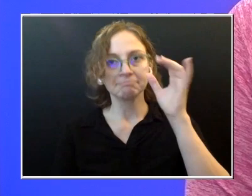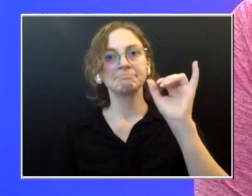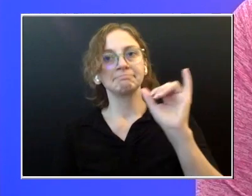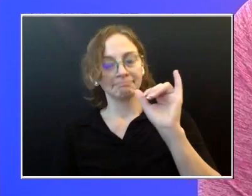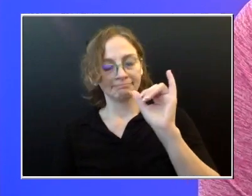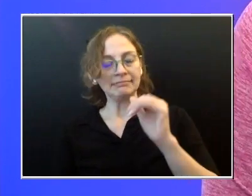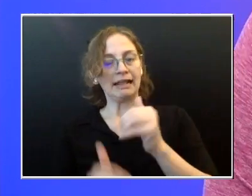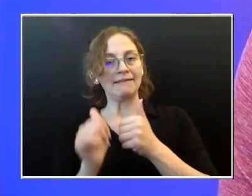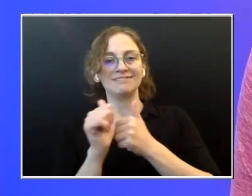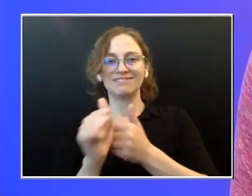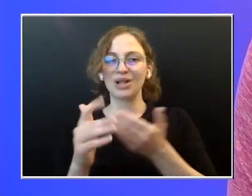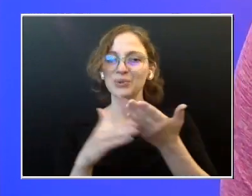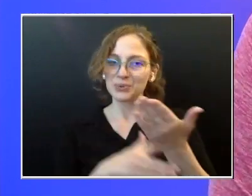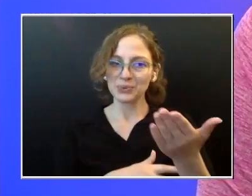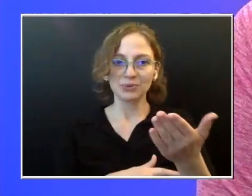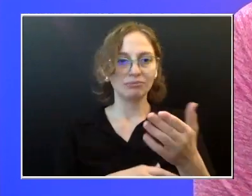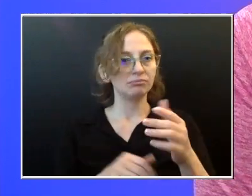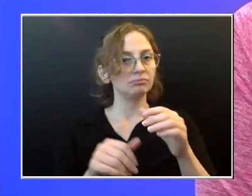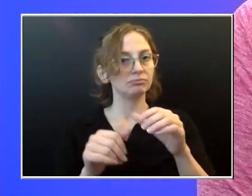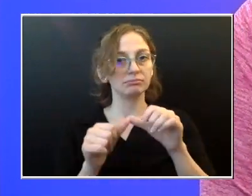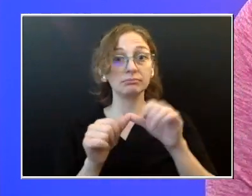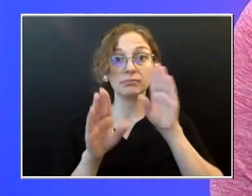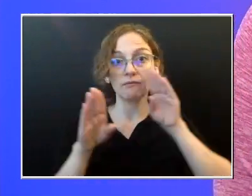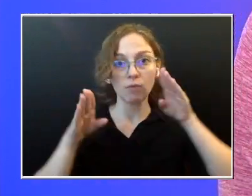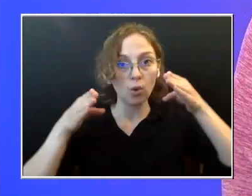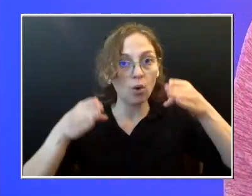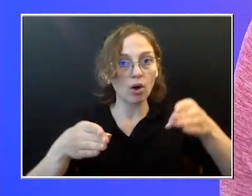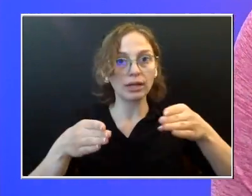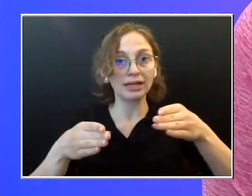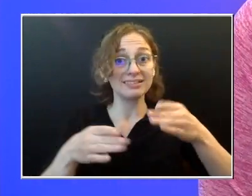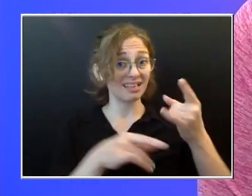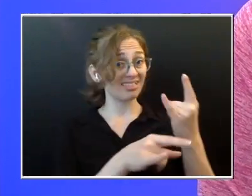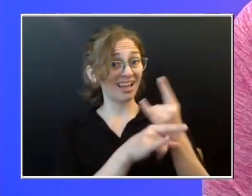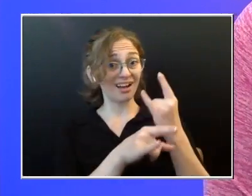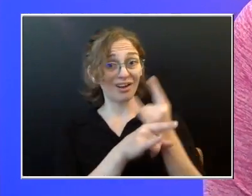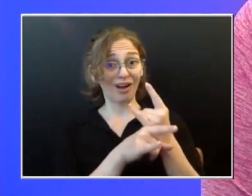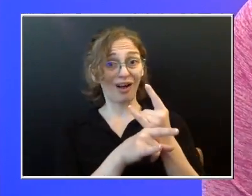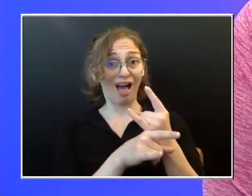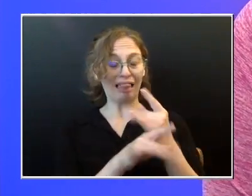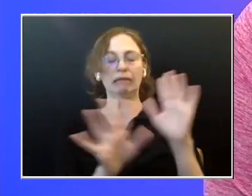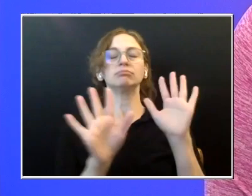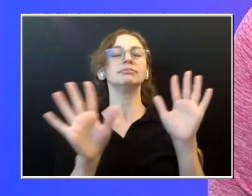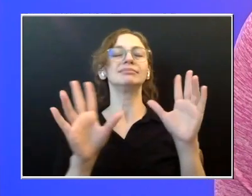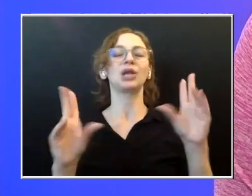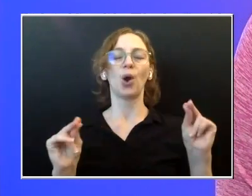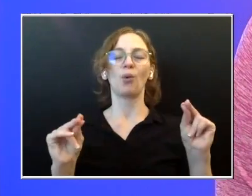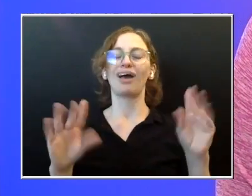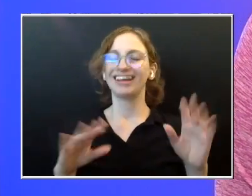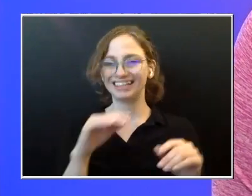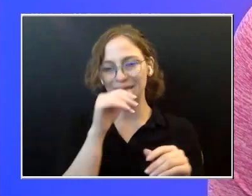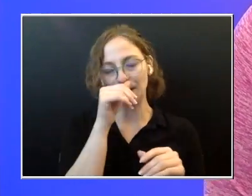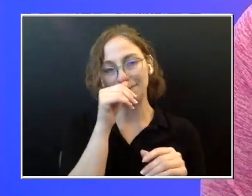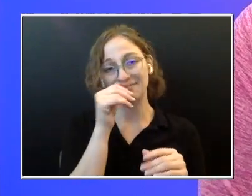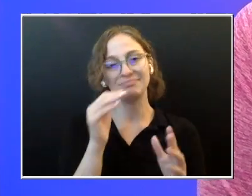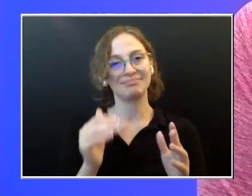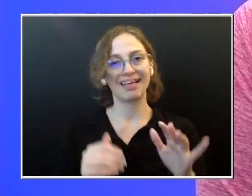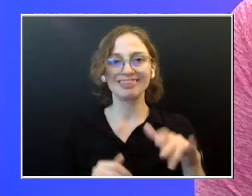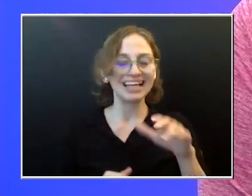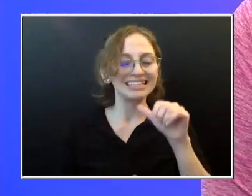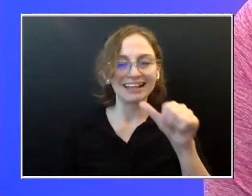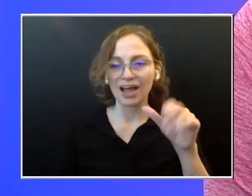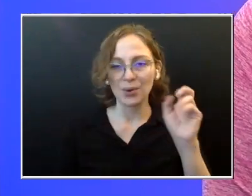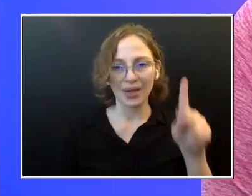stay focused. You know, that alcohol is. No, you know, that is just not okay. The balanced